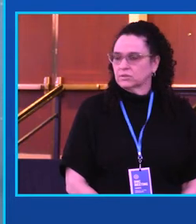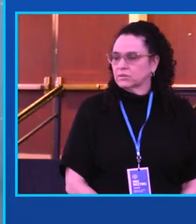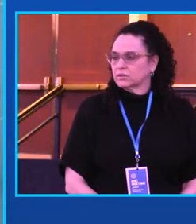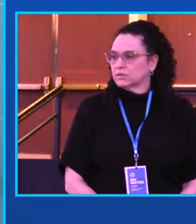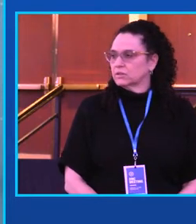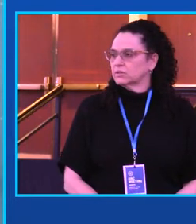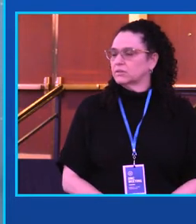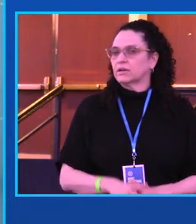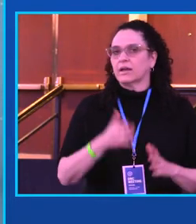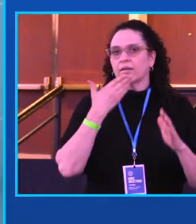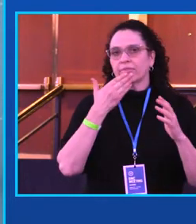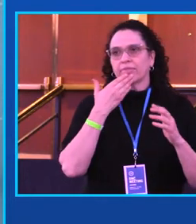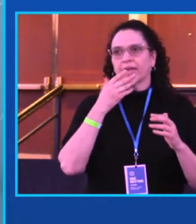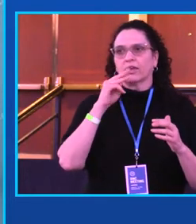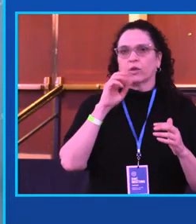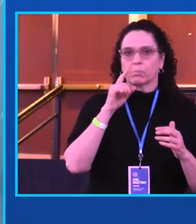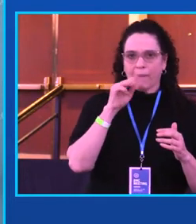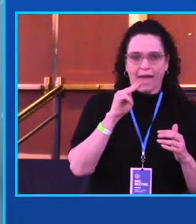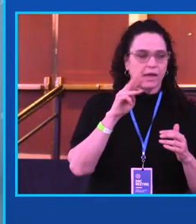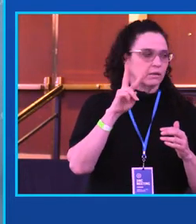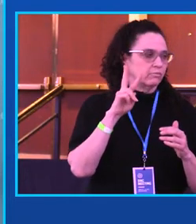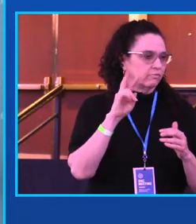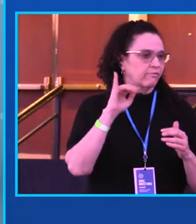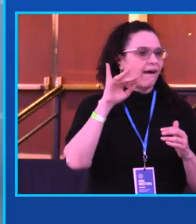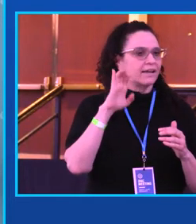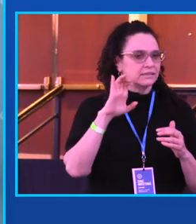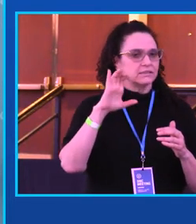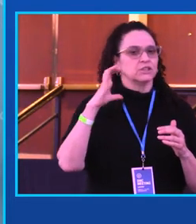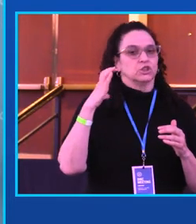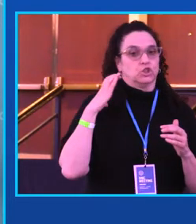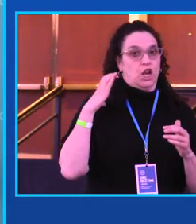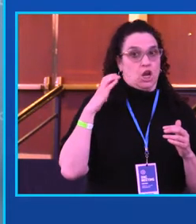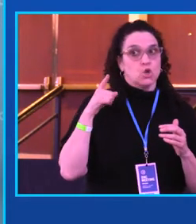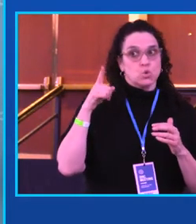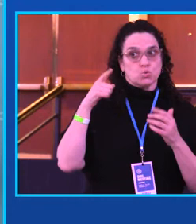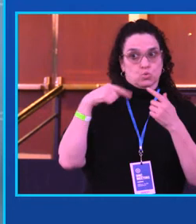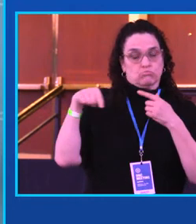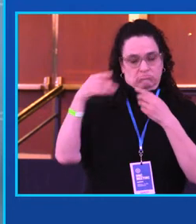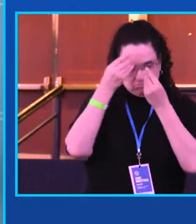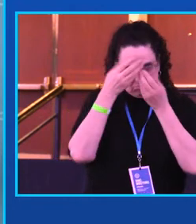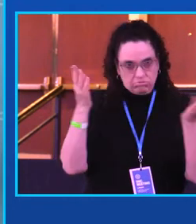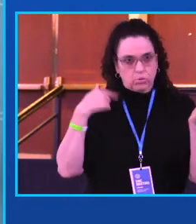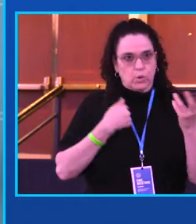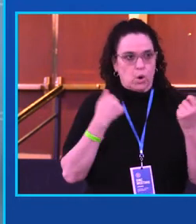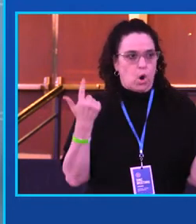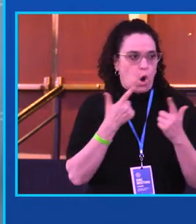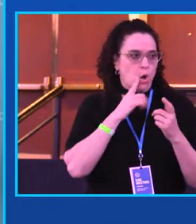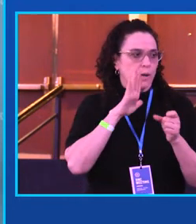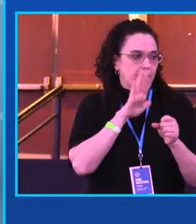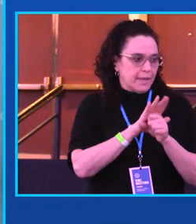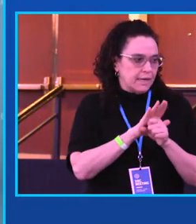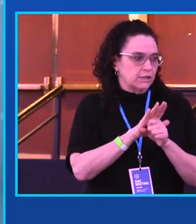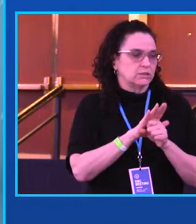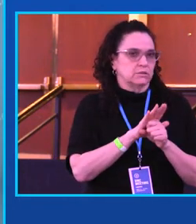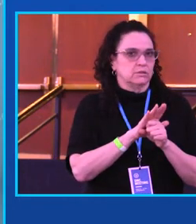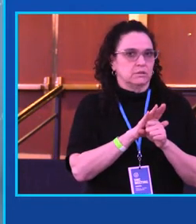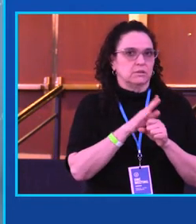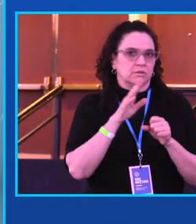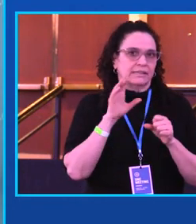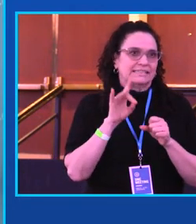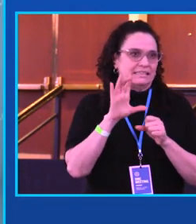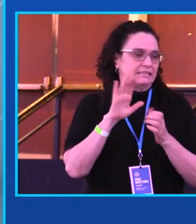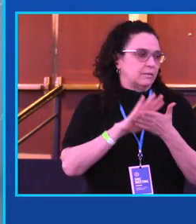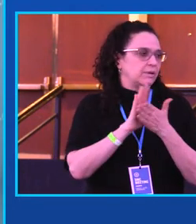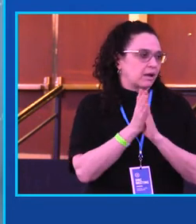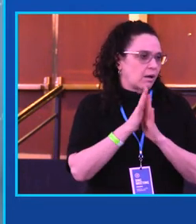Thank you, Madam Vice Chair, and you should know that we are all committed to making sure that DC becomes